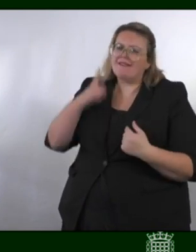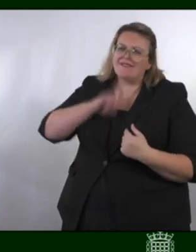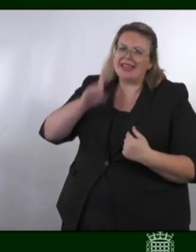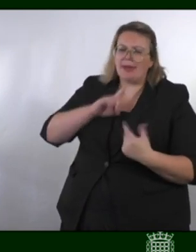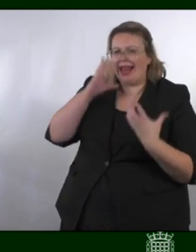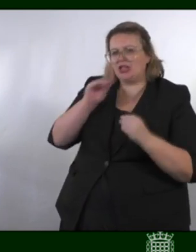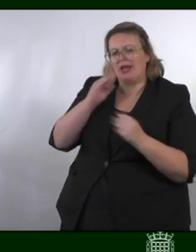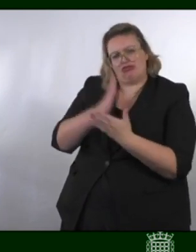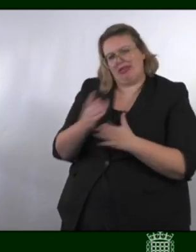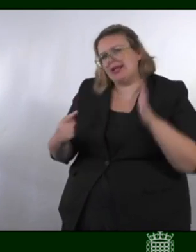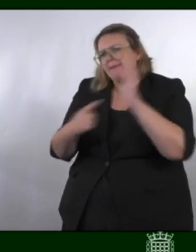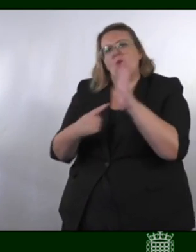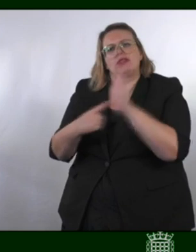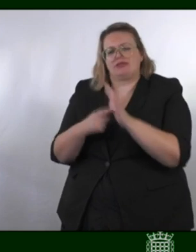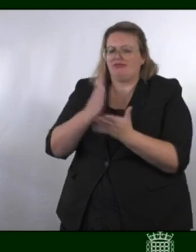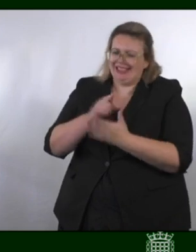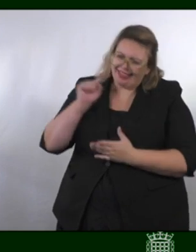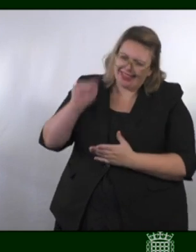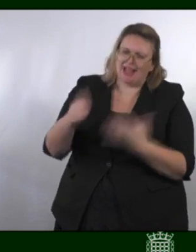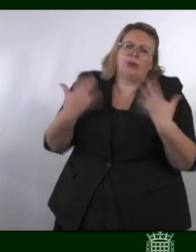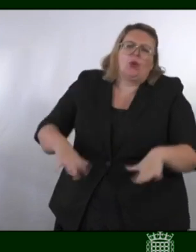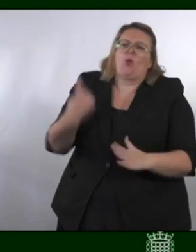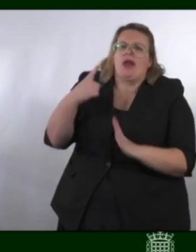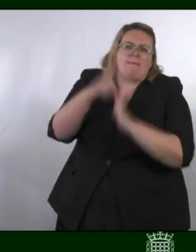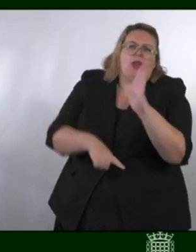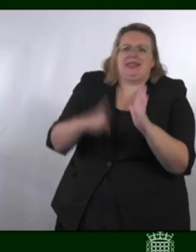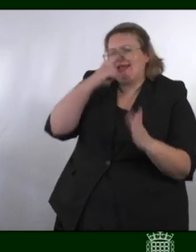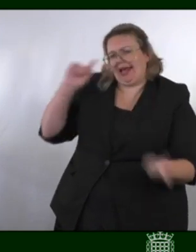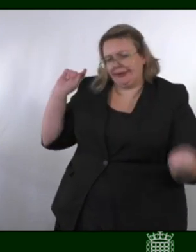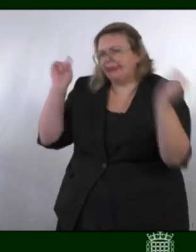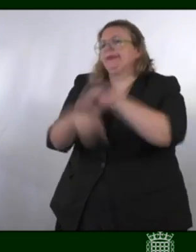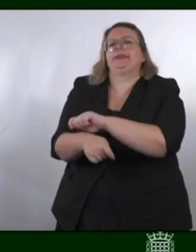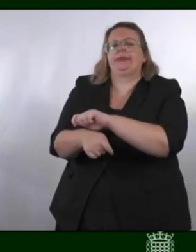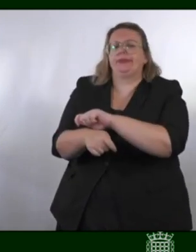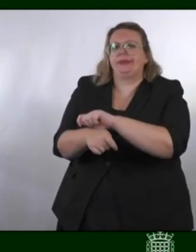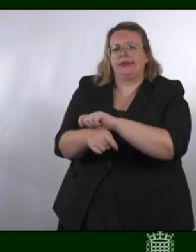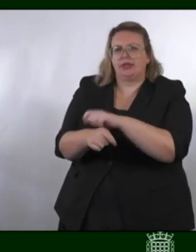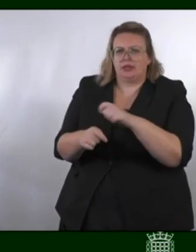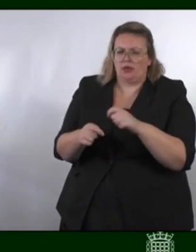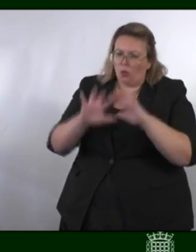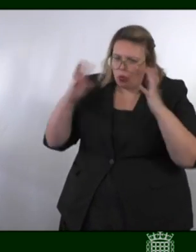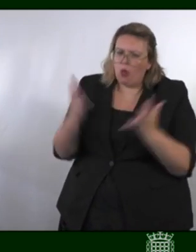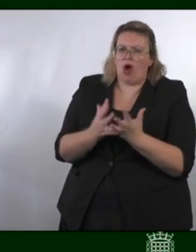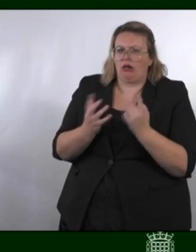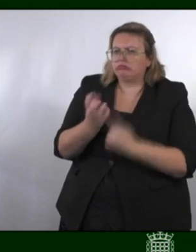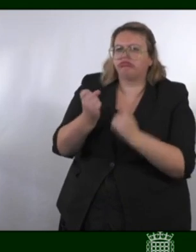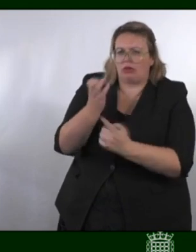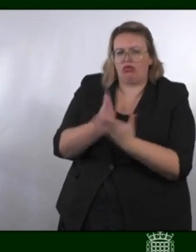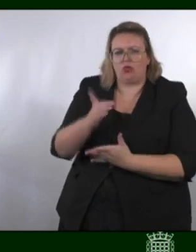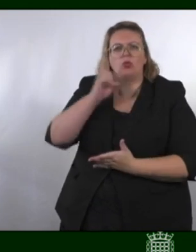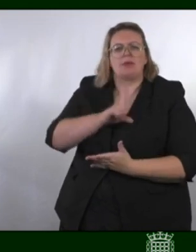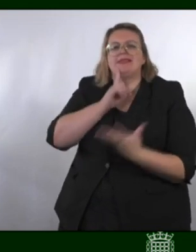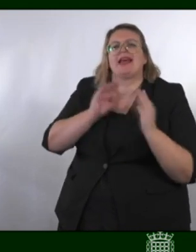single policy that can really transform the outcomes across the planet. And our global objective is to